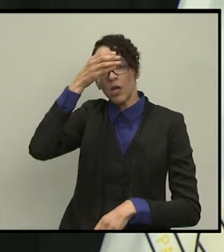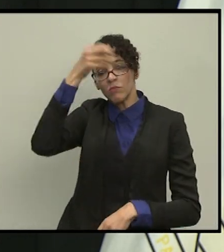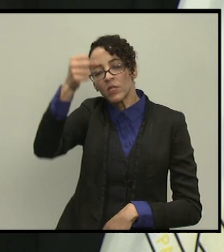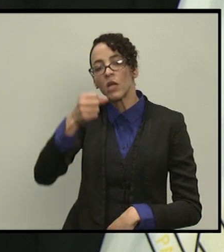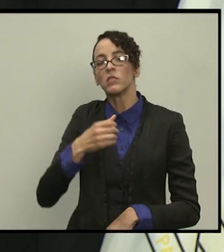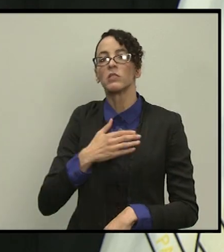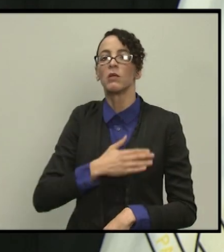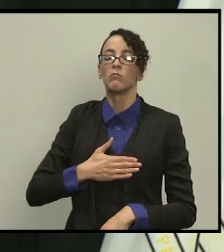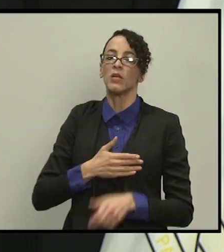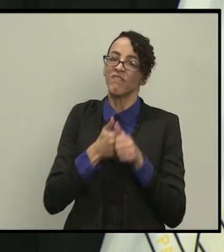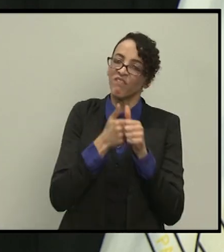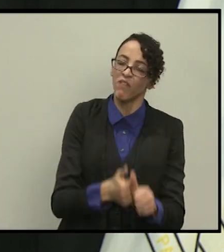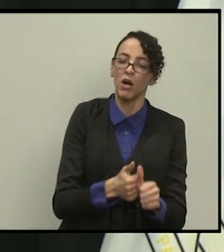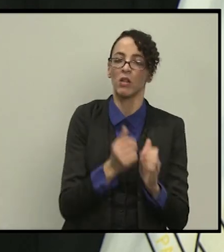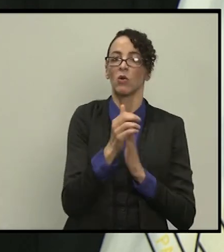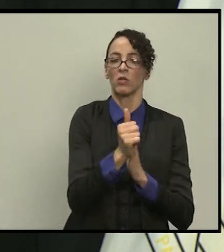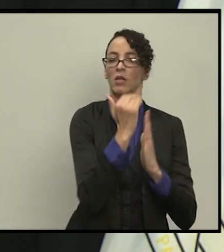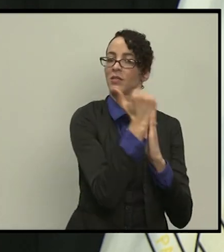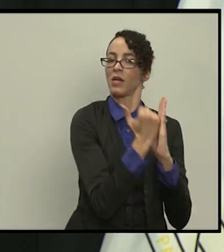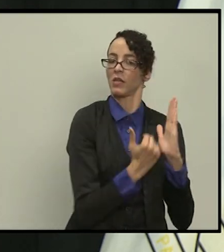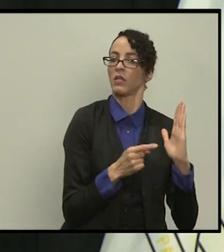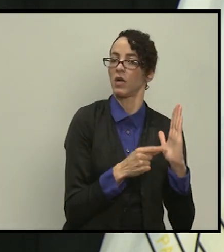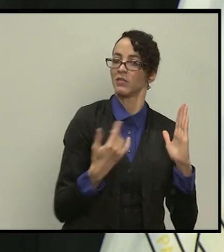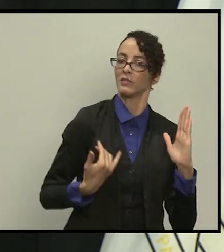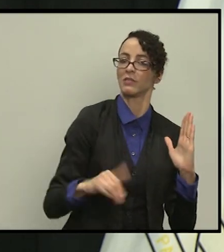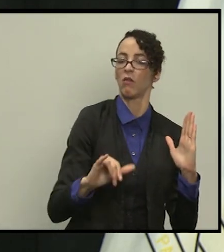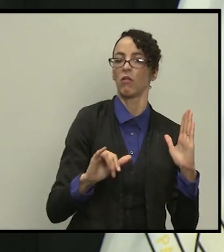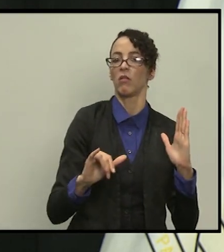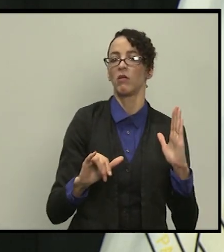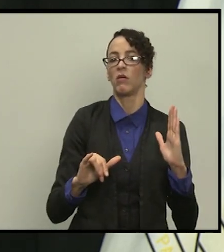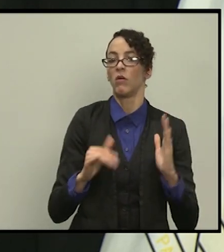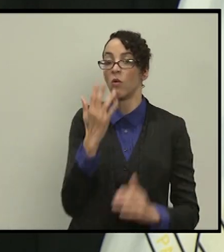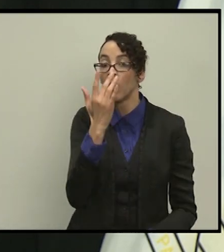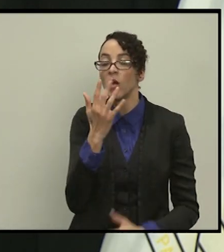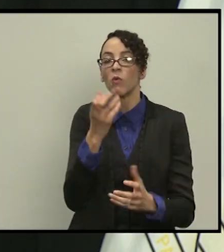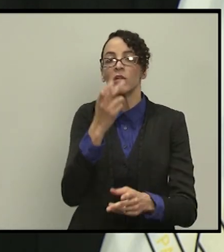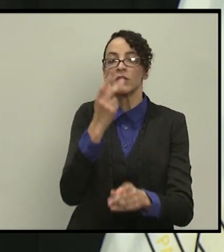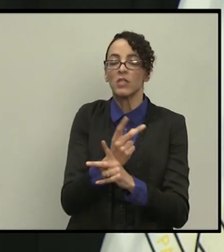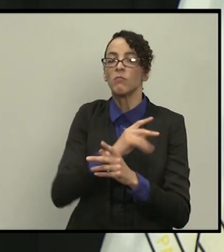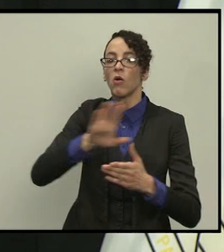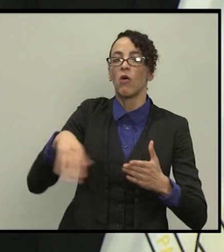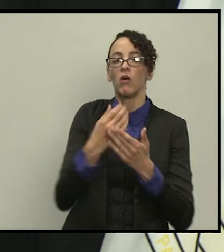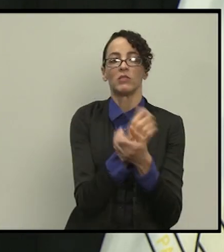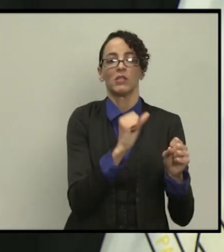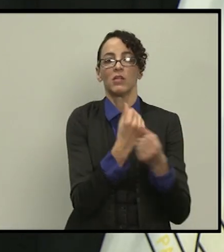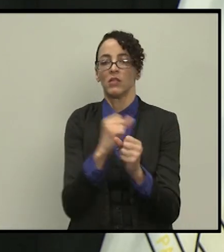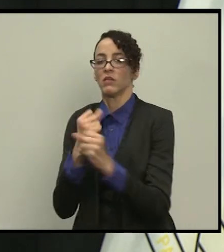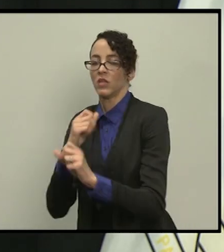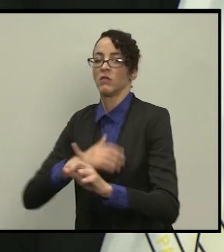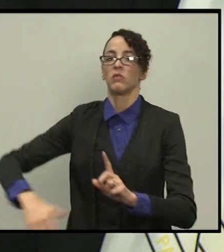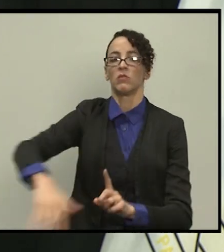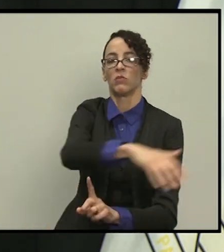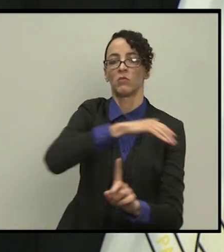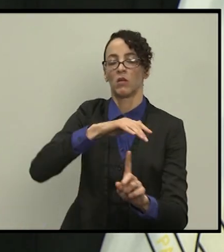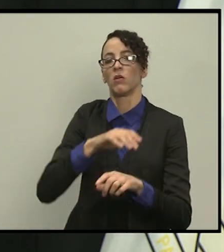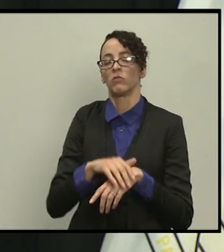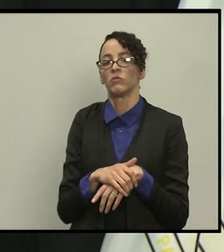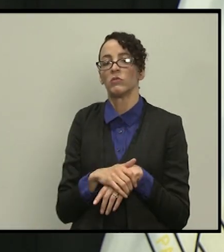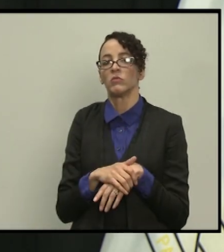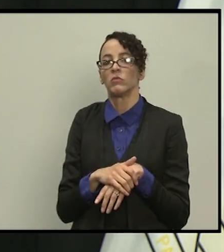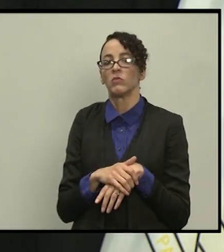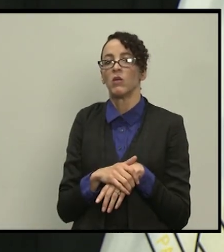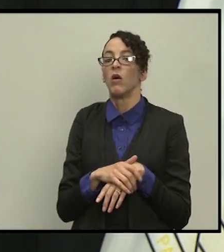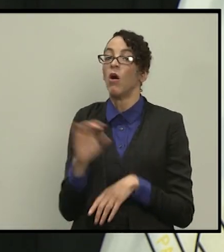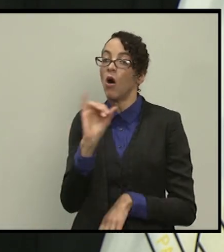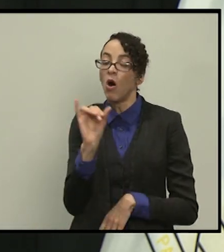can keep you safe and others around you safe as well. And last but not least, today is